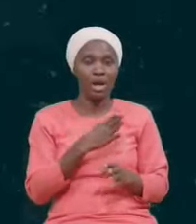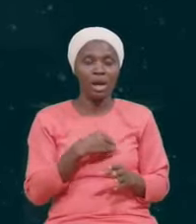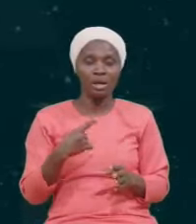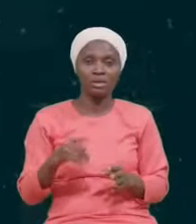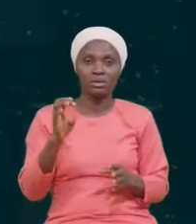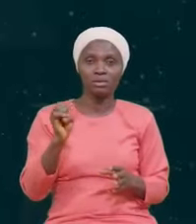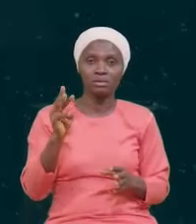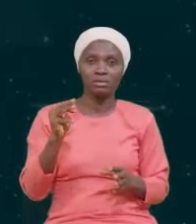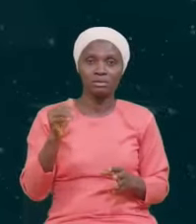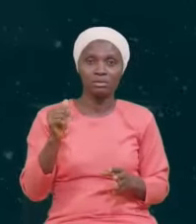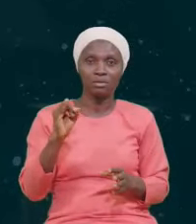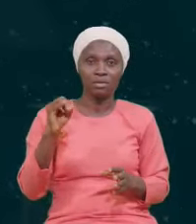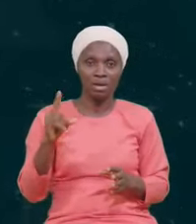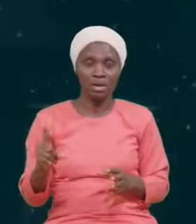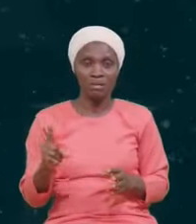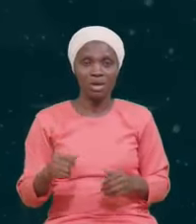address.